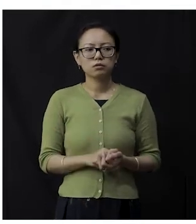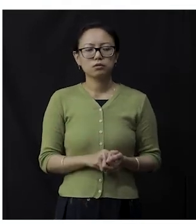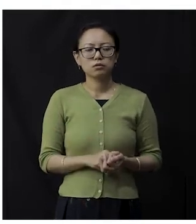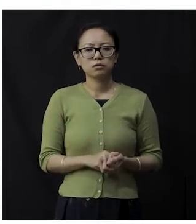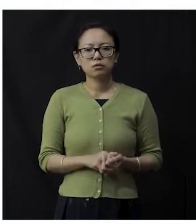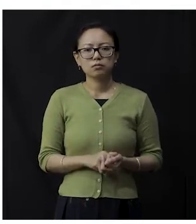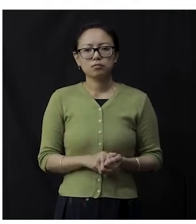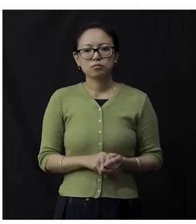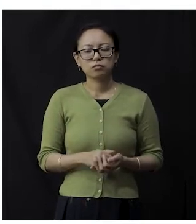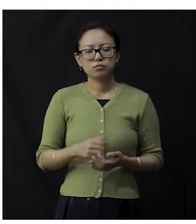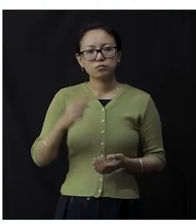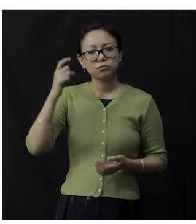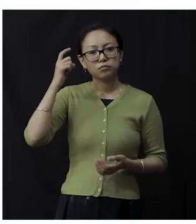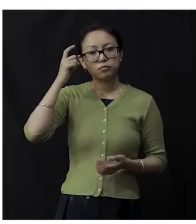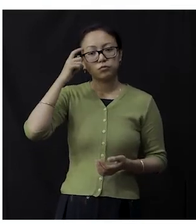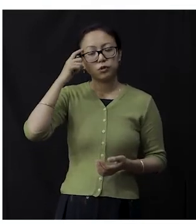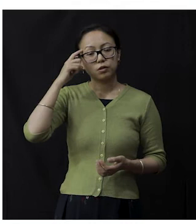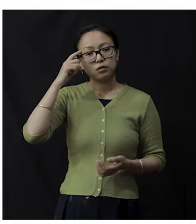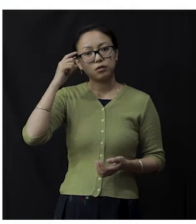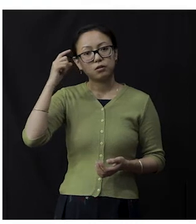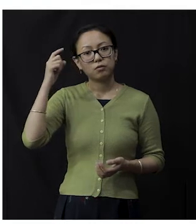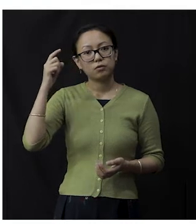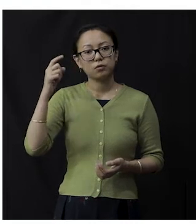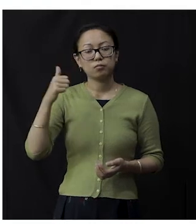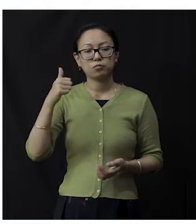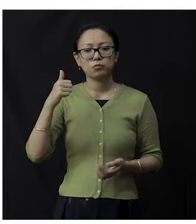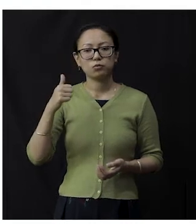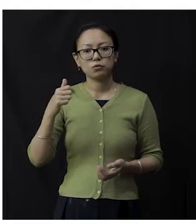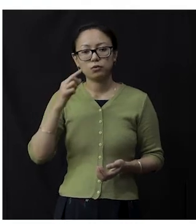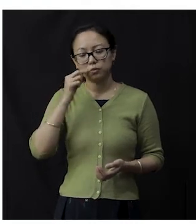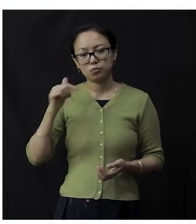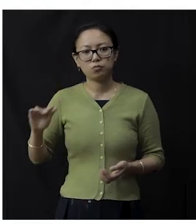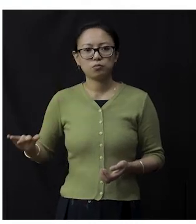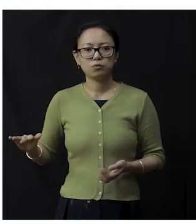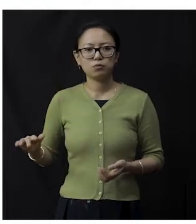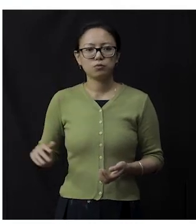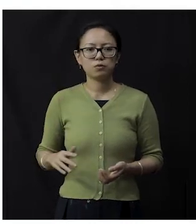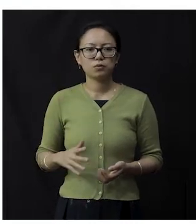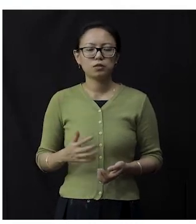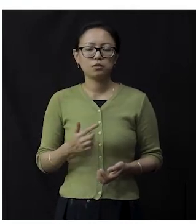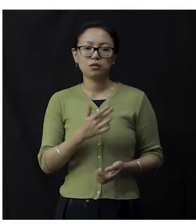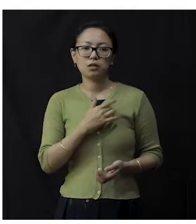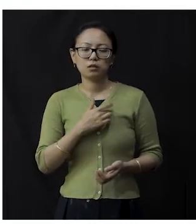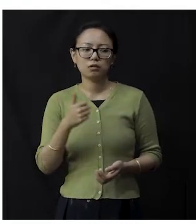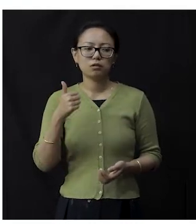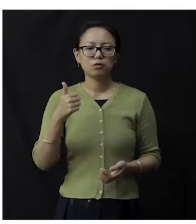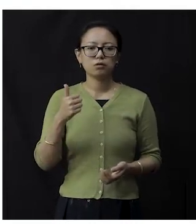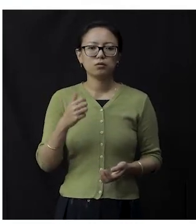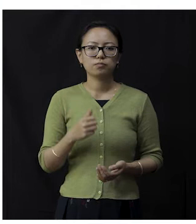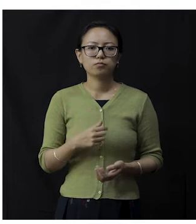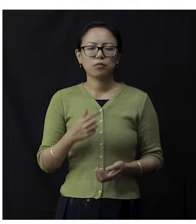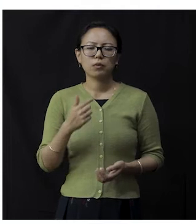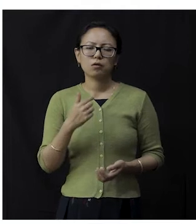the clever boy, he was also a kind one. He says, okay, I will tell you the secret, but you need to promise